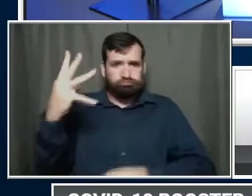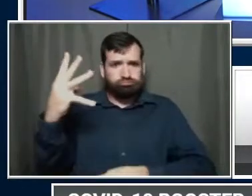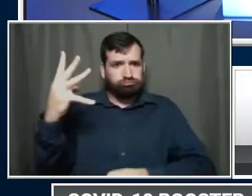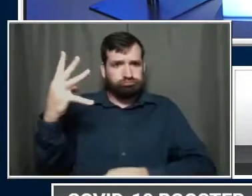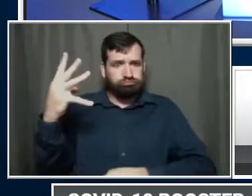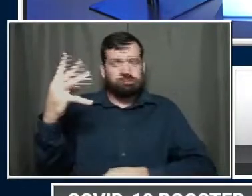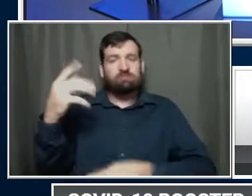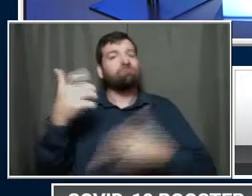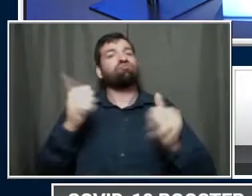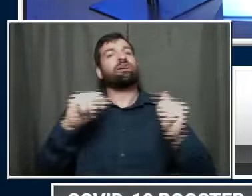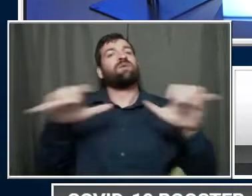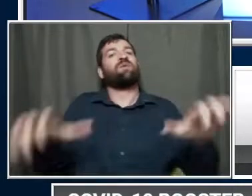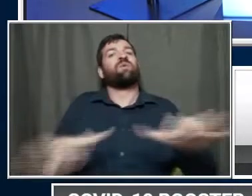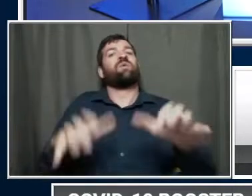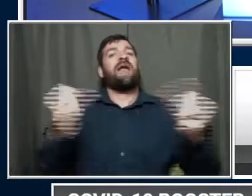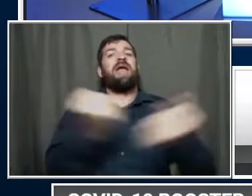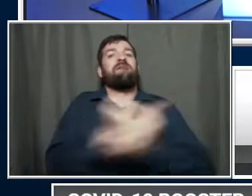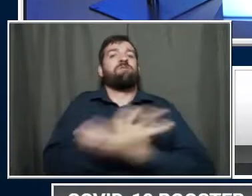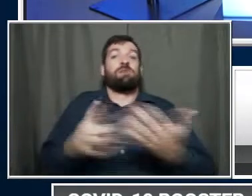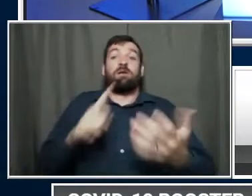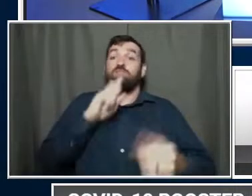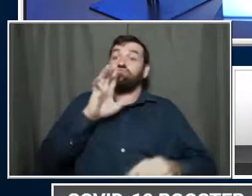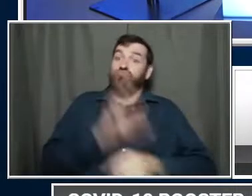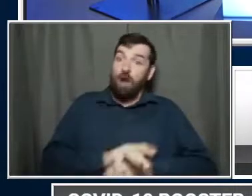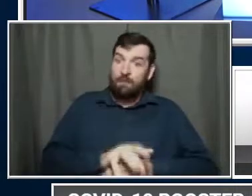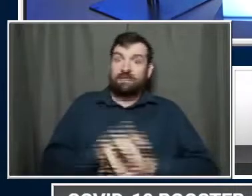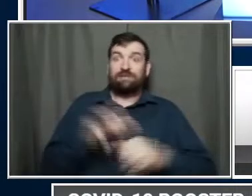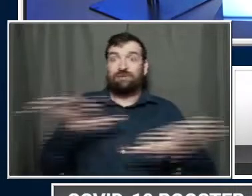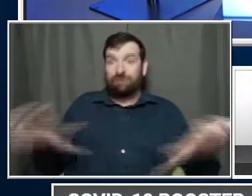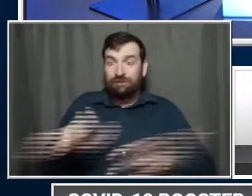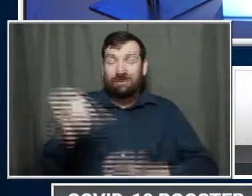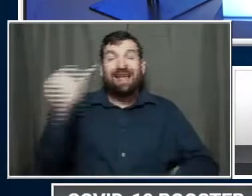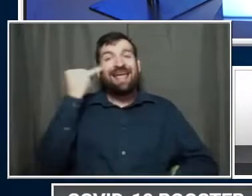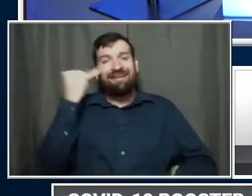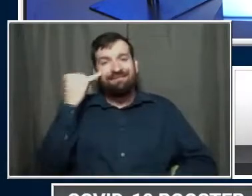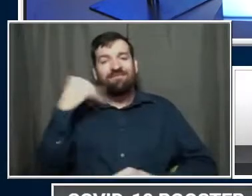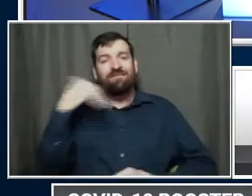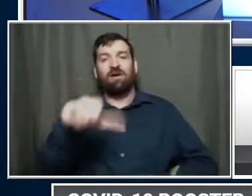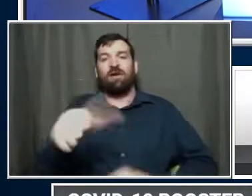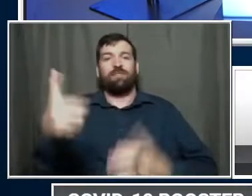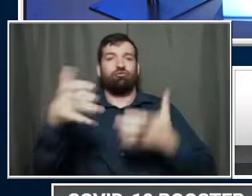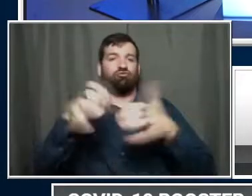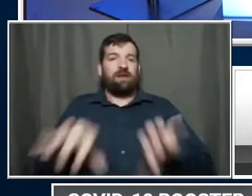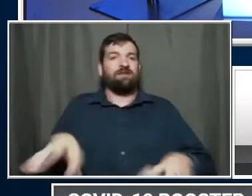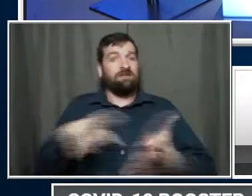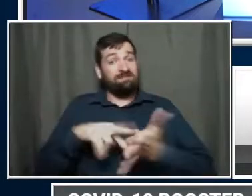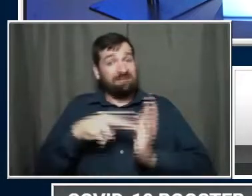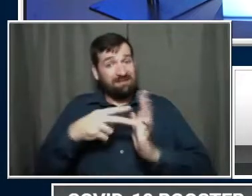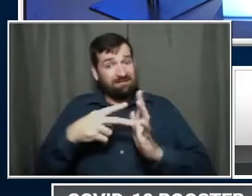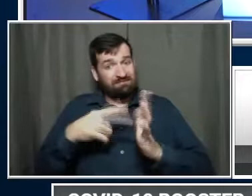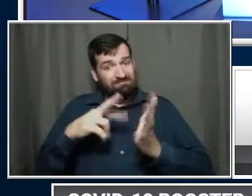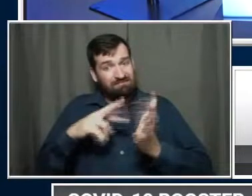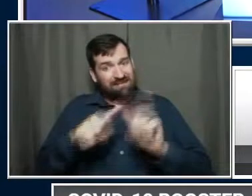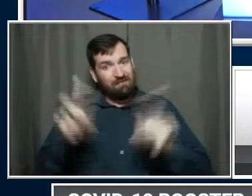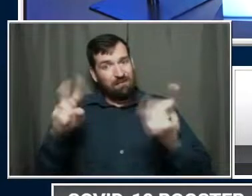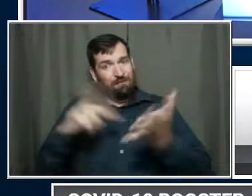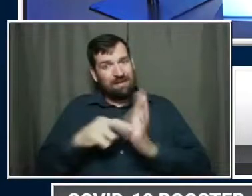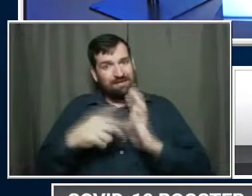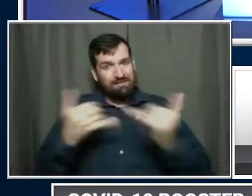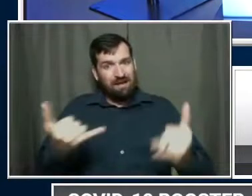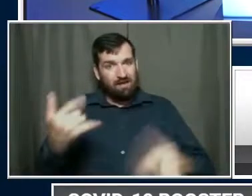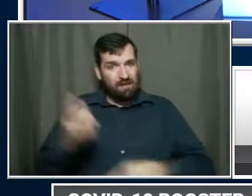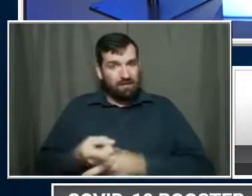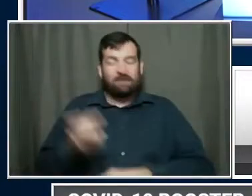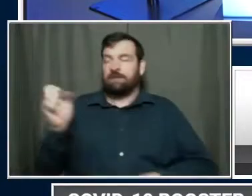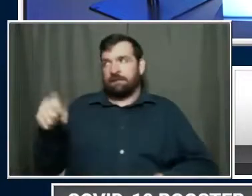trying to do all the things I promised I'd do if I was given another chance at life. Yeah. So things just mean different Yeah. things that have different meaning now, right? They do.